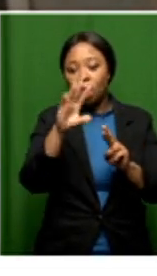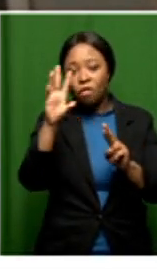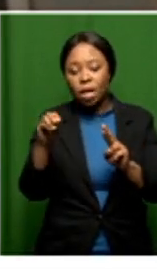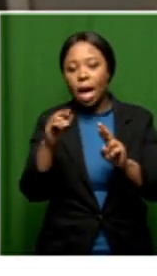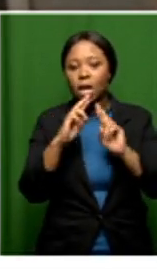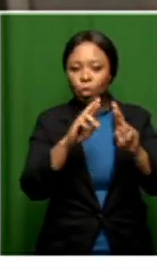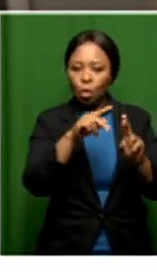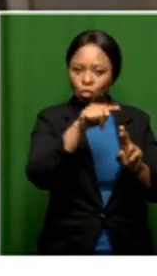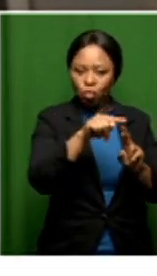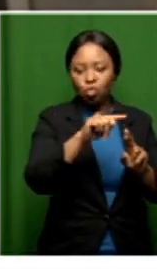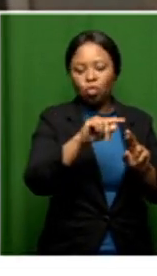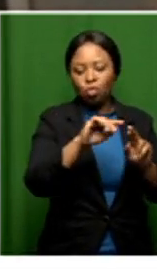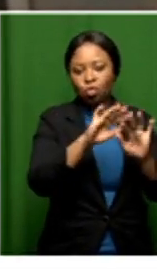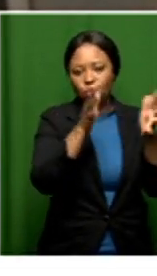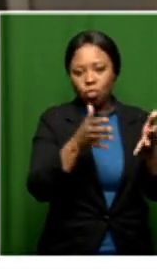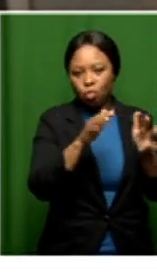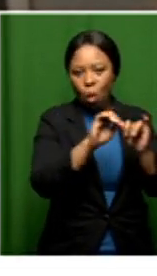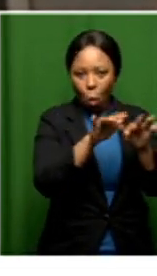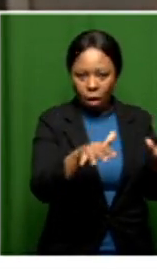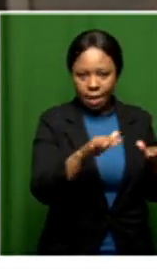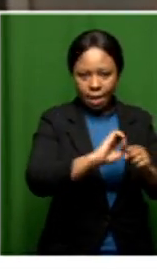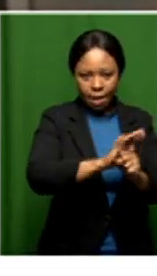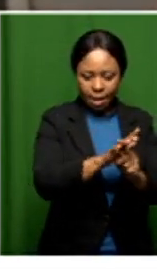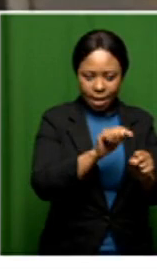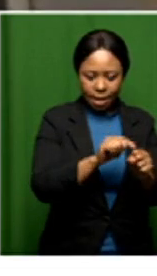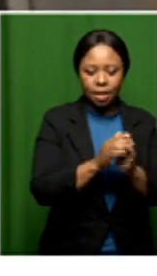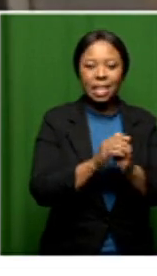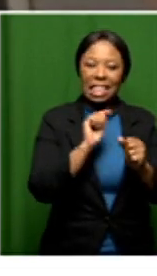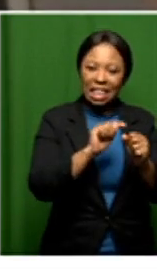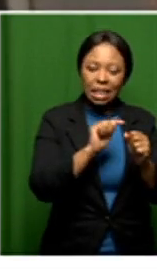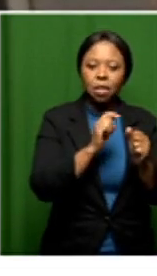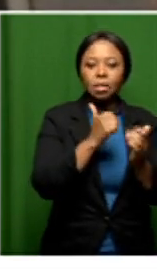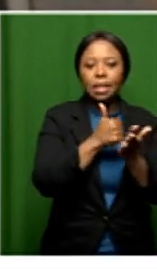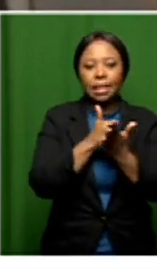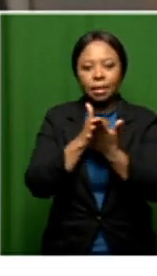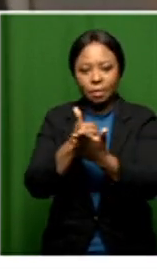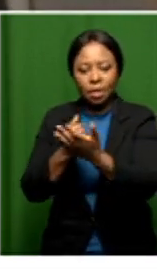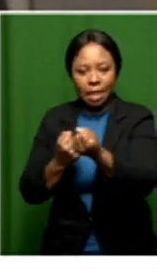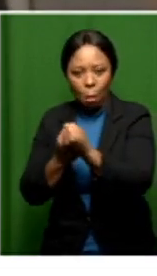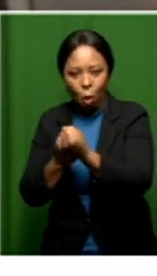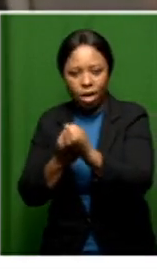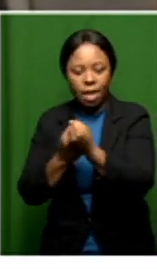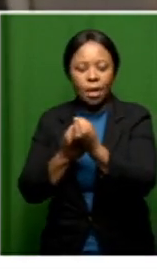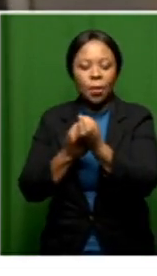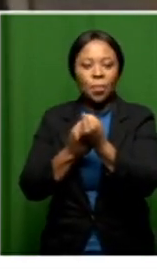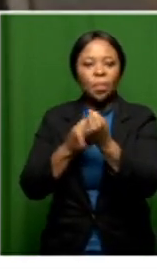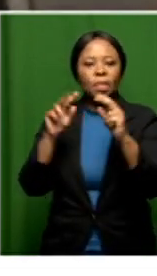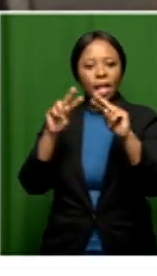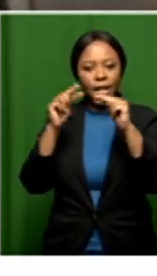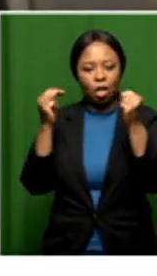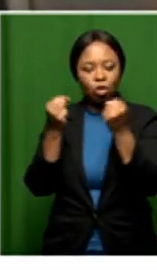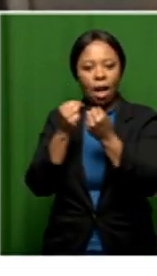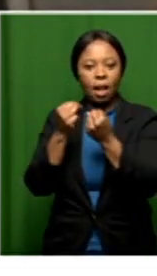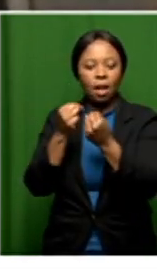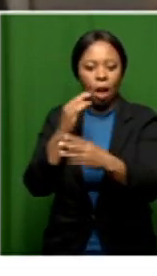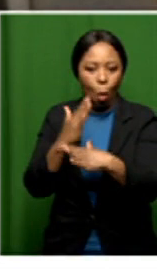response to the pandemic, primarily to support the national effort in terms of the health